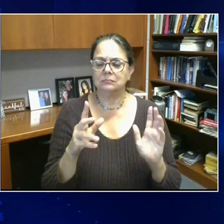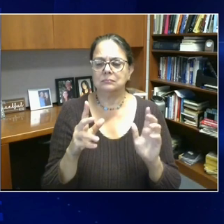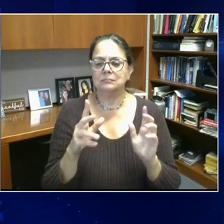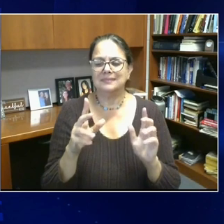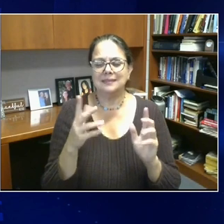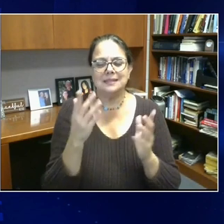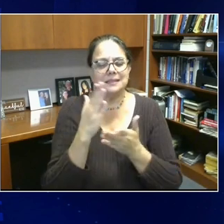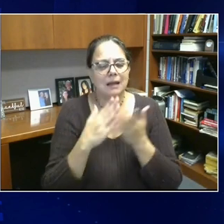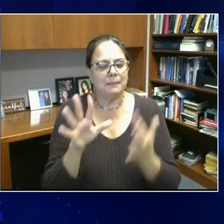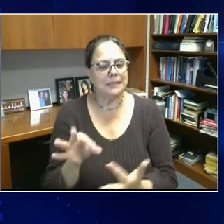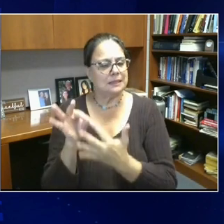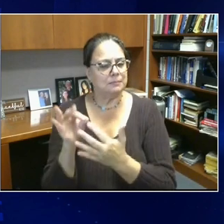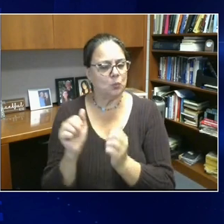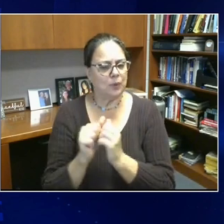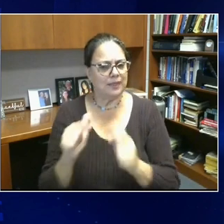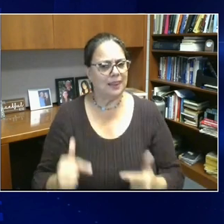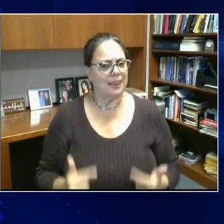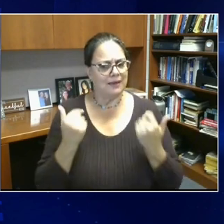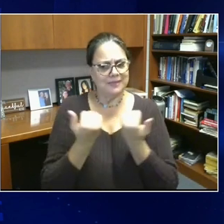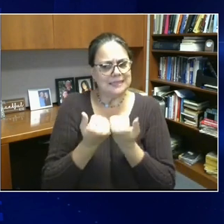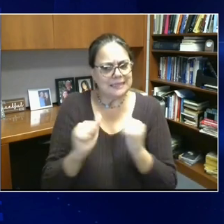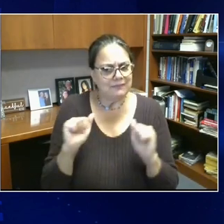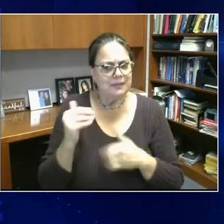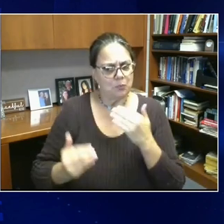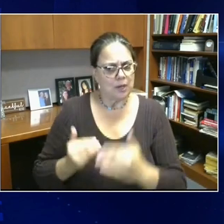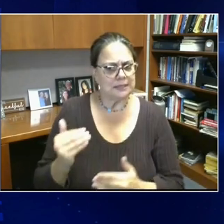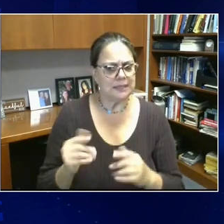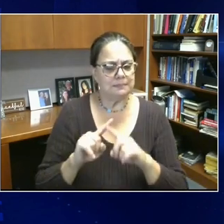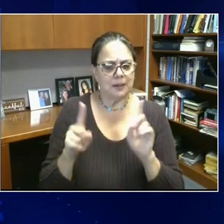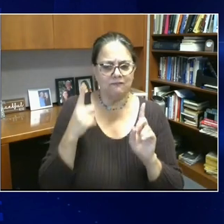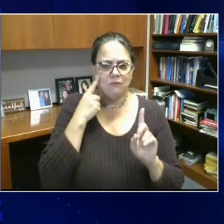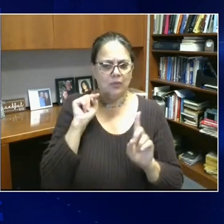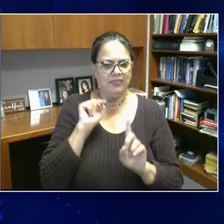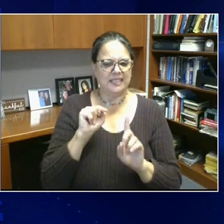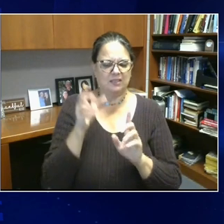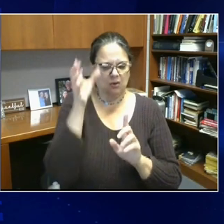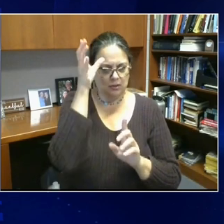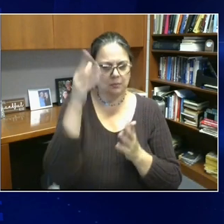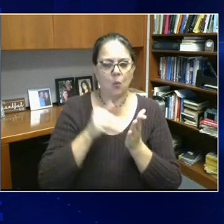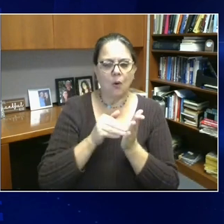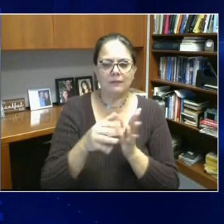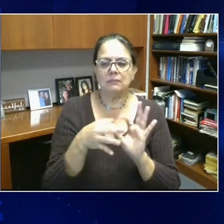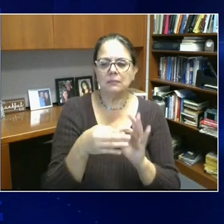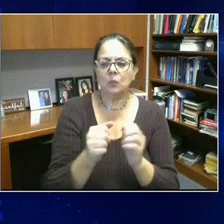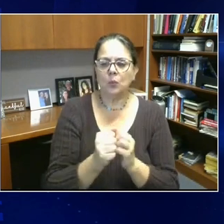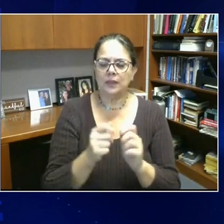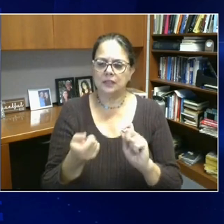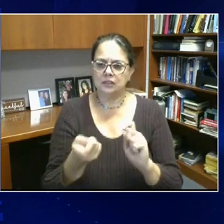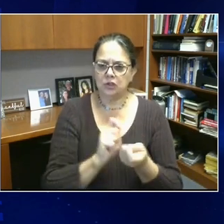as well as other bodily modifications. There are exceptions for life-saving interventions, but